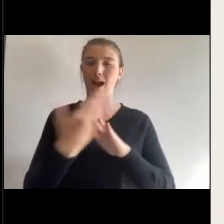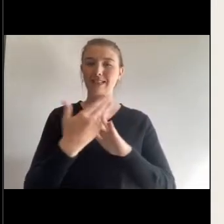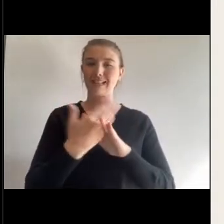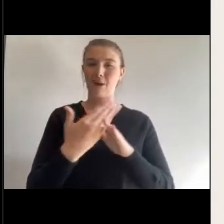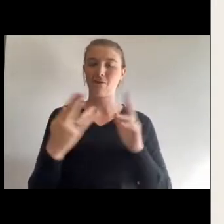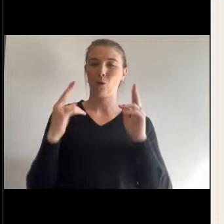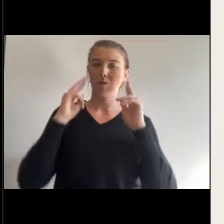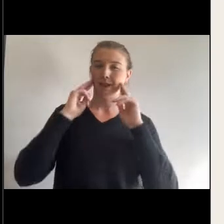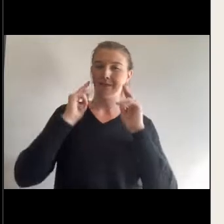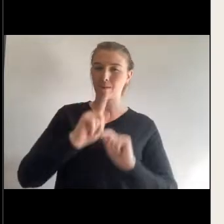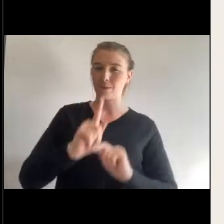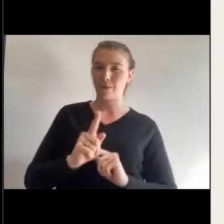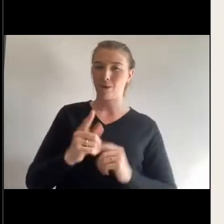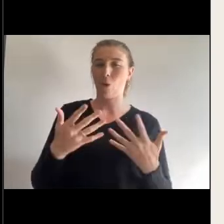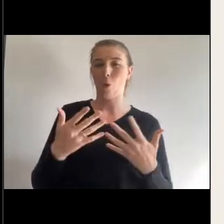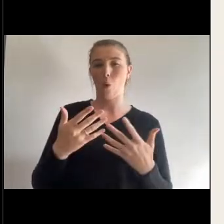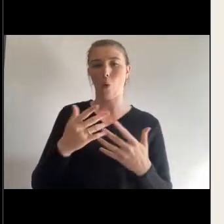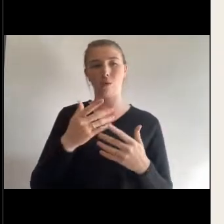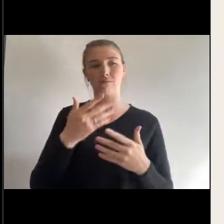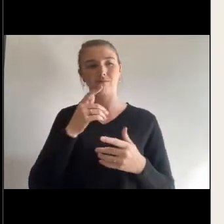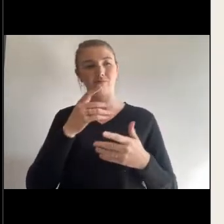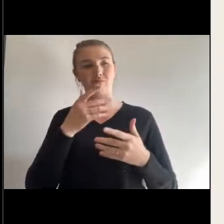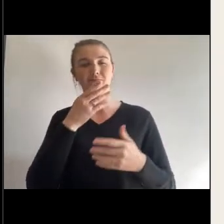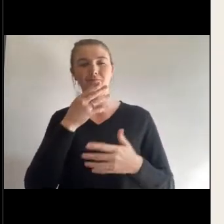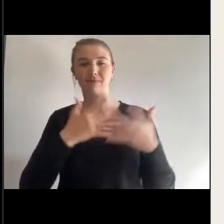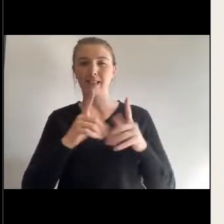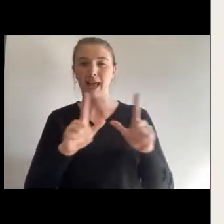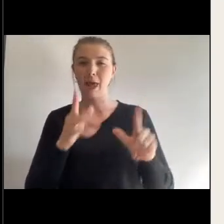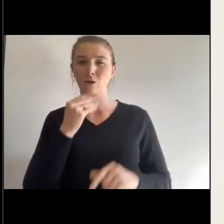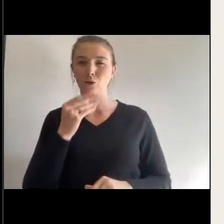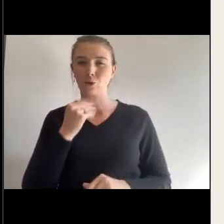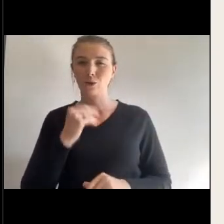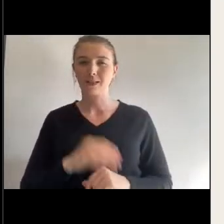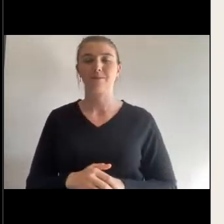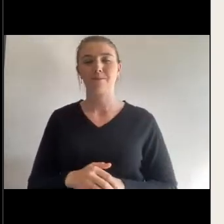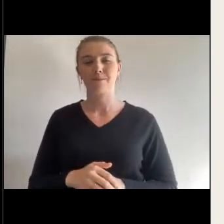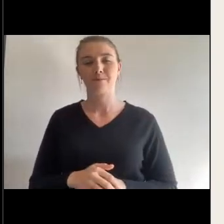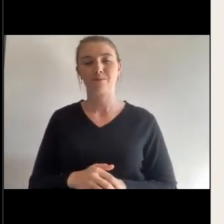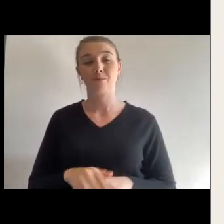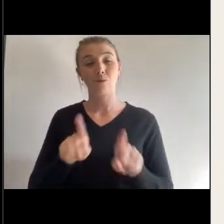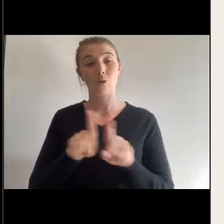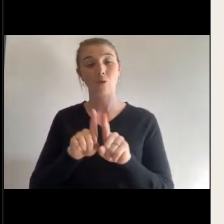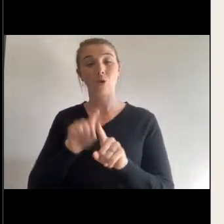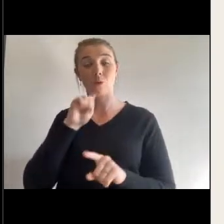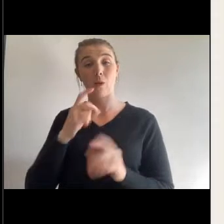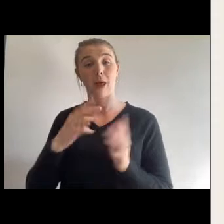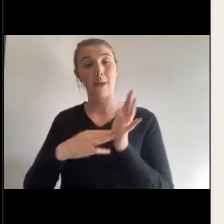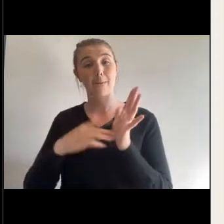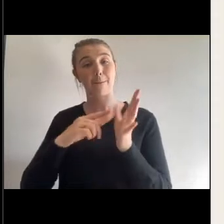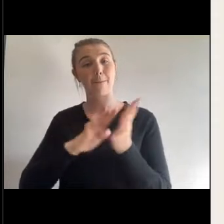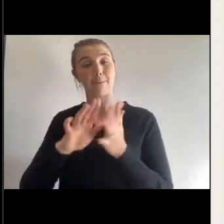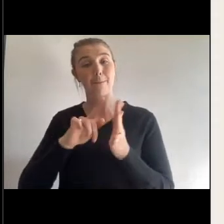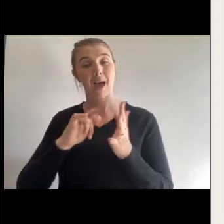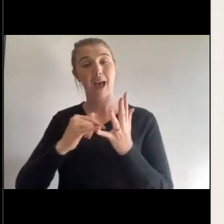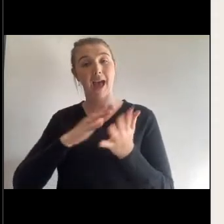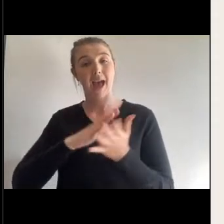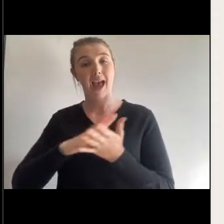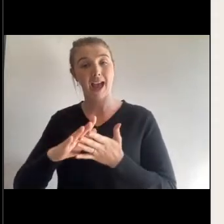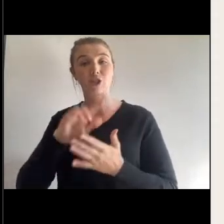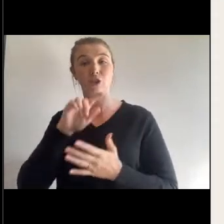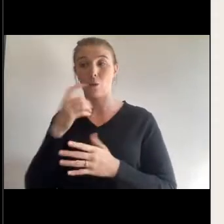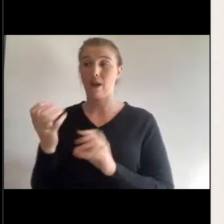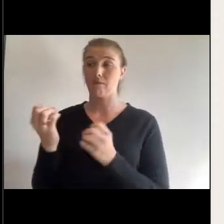British Sign Language, for example. We will also be hearing from Mahesh Sangani at Evotech. He's a senior API manager at Evotech. He received